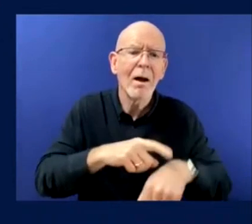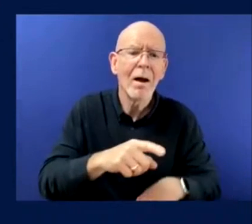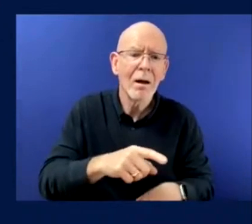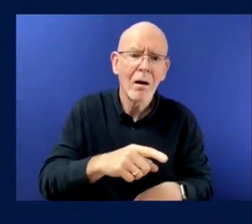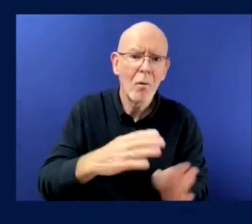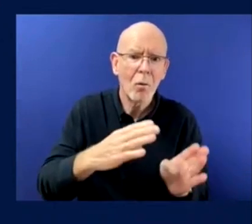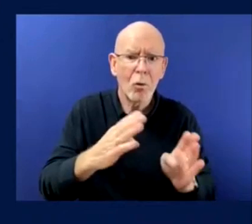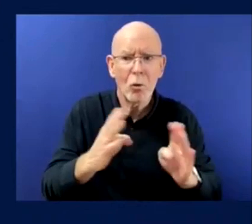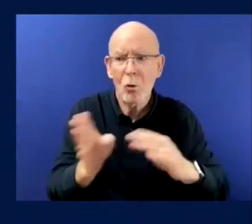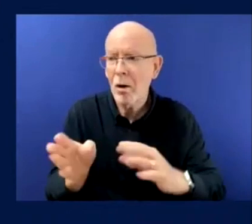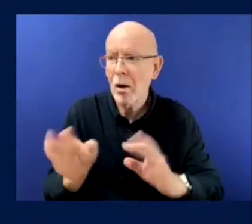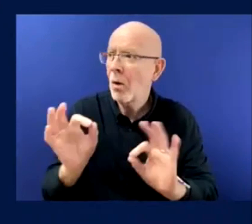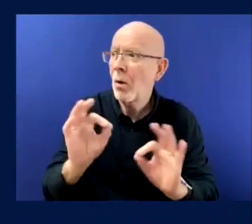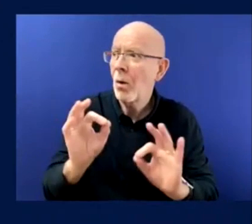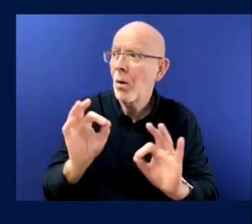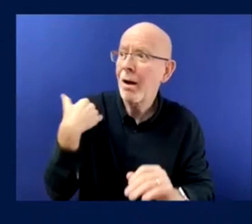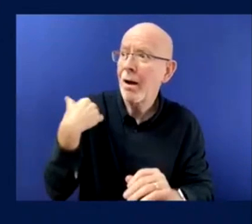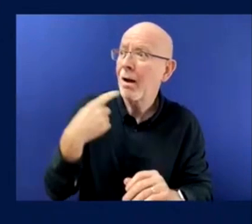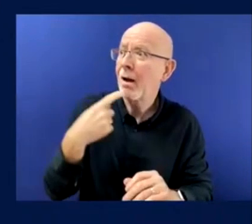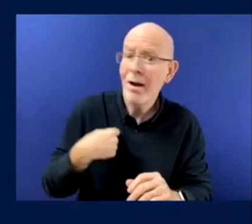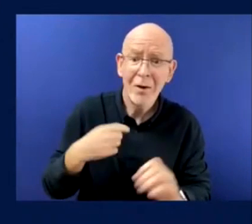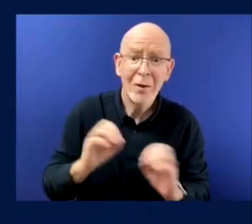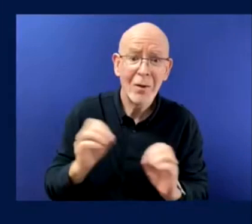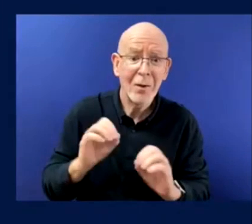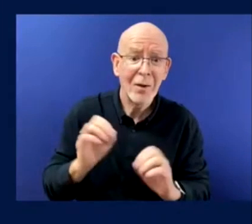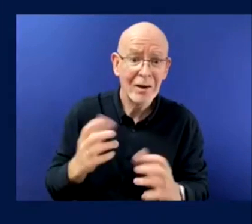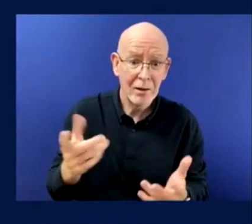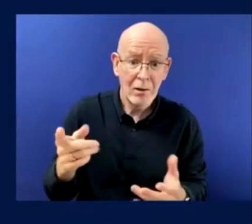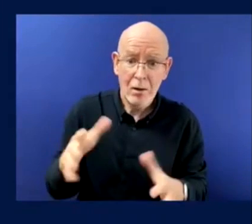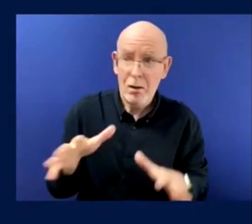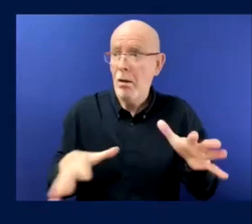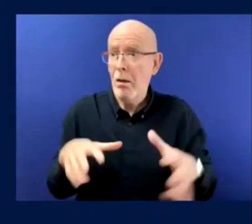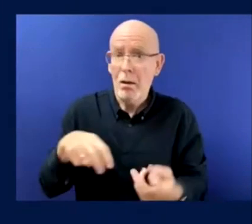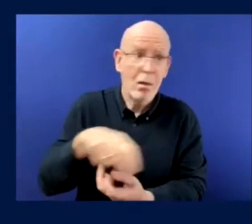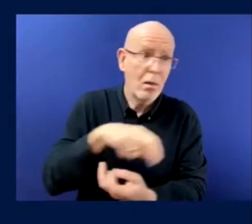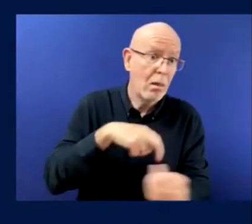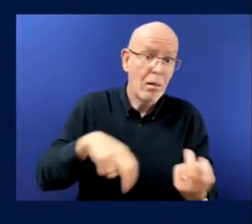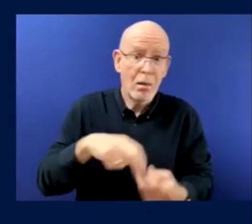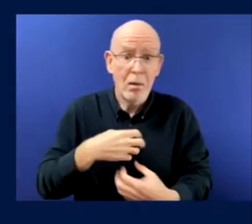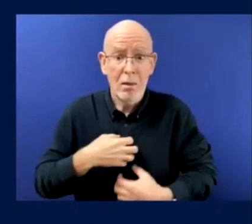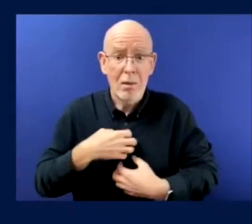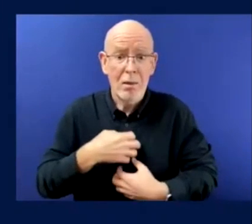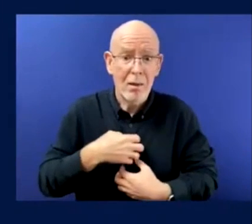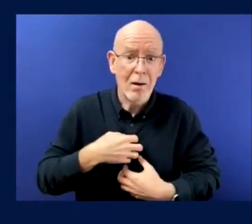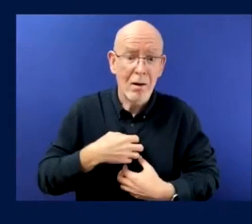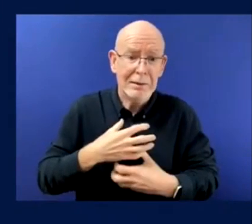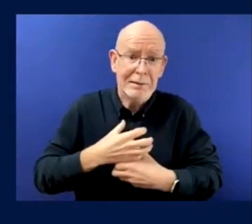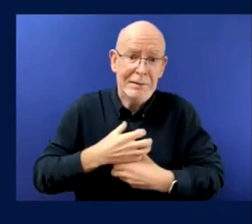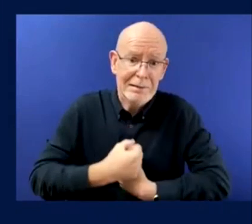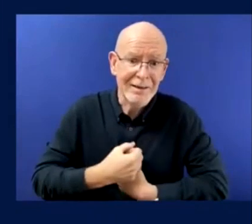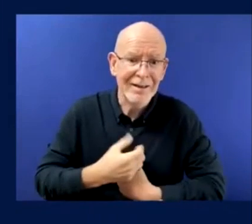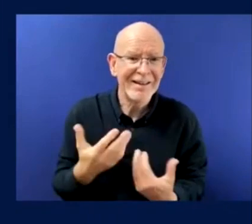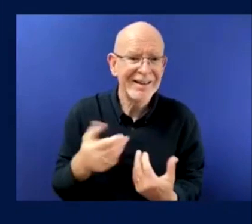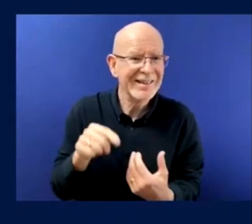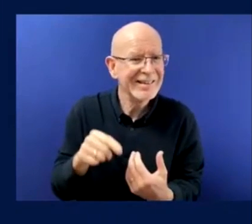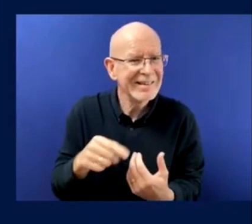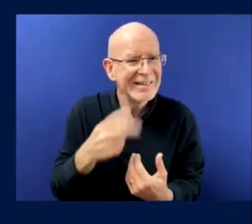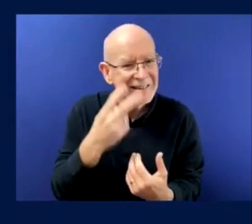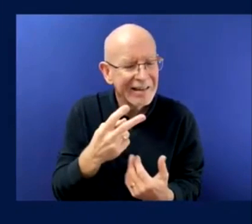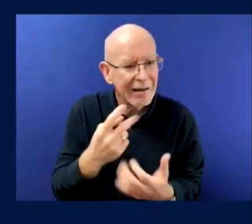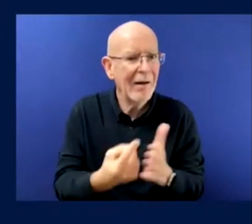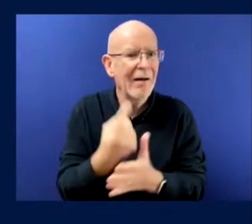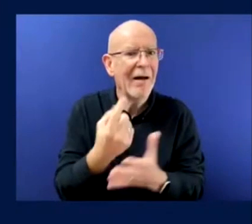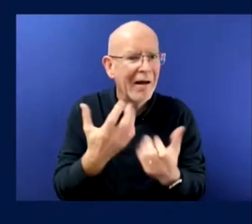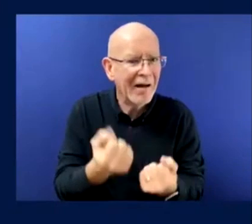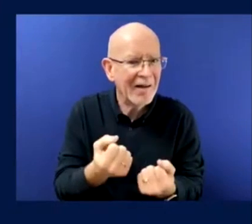minute changes to schedules. And this can cause things like meltdowns in autistic people and increased anxiety in others.